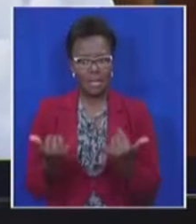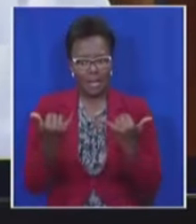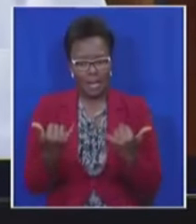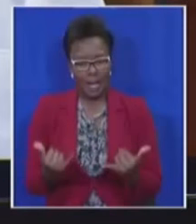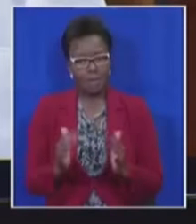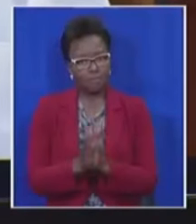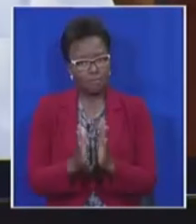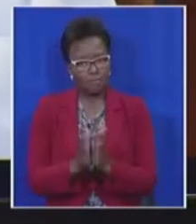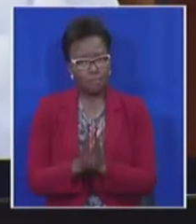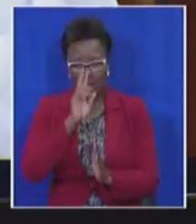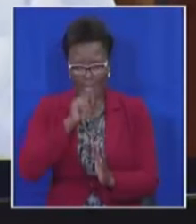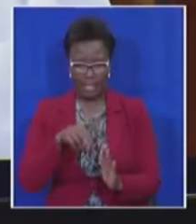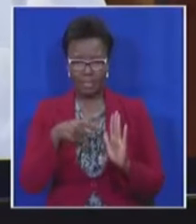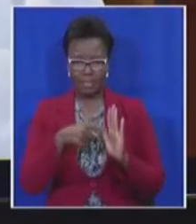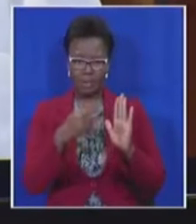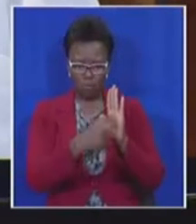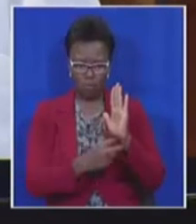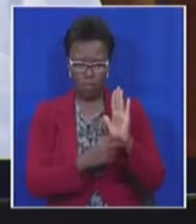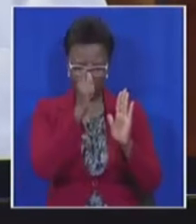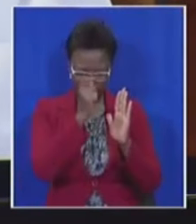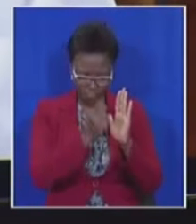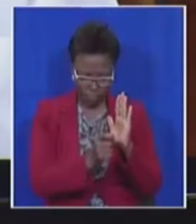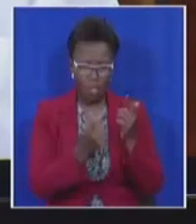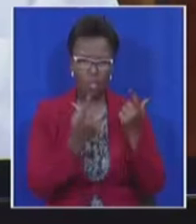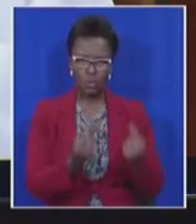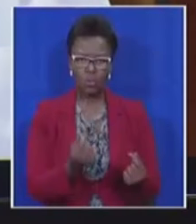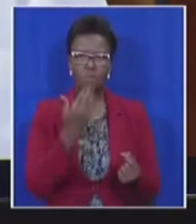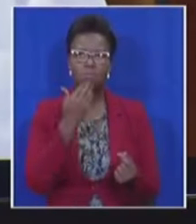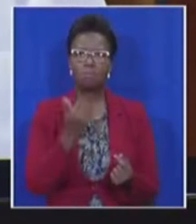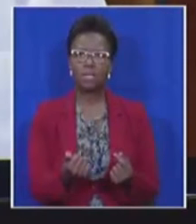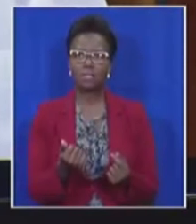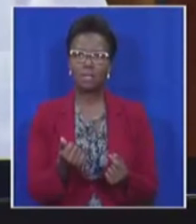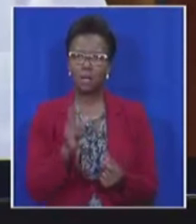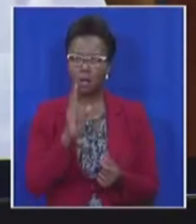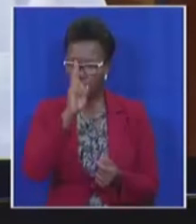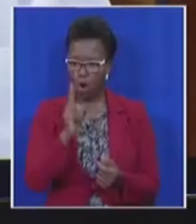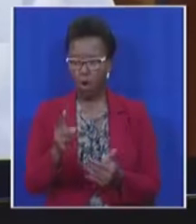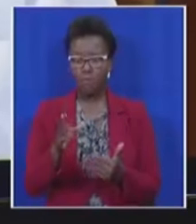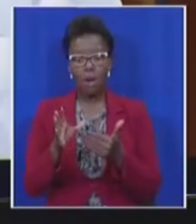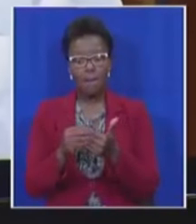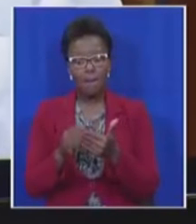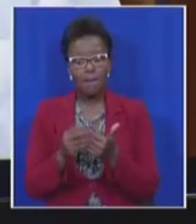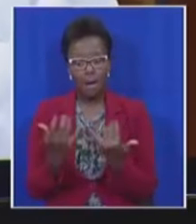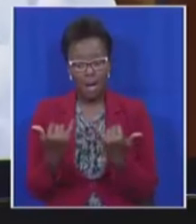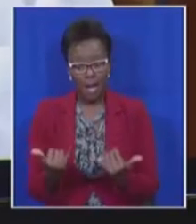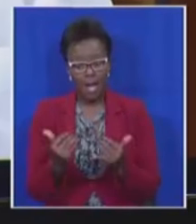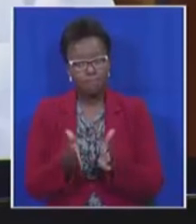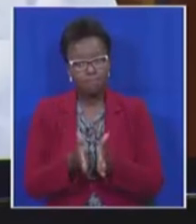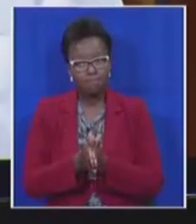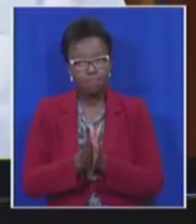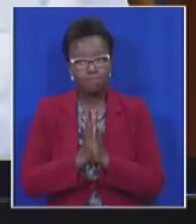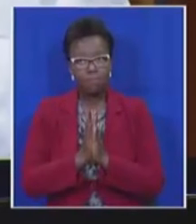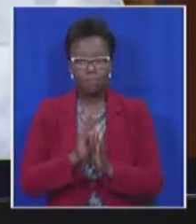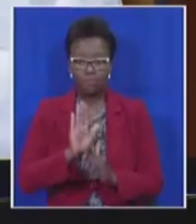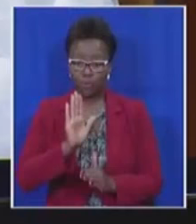to obey them, let's do that. Honourable Member, I request that you,